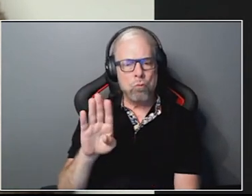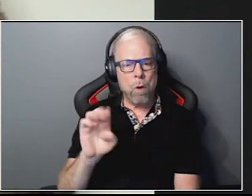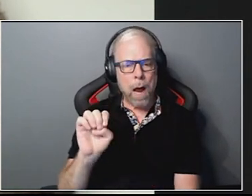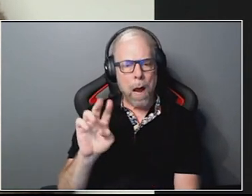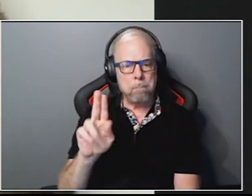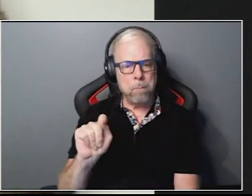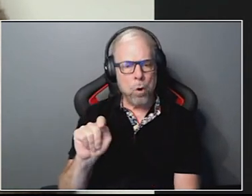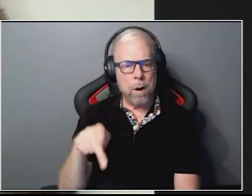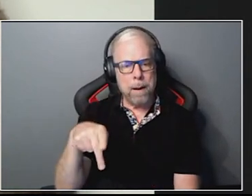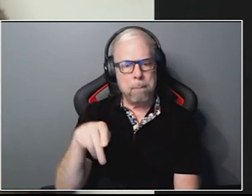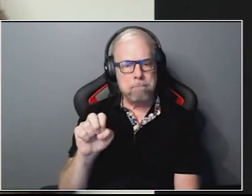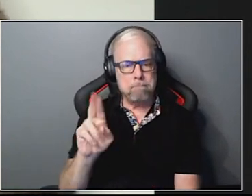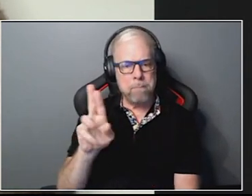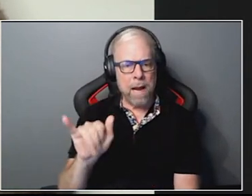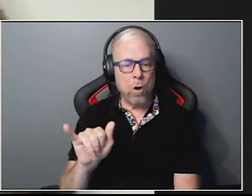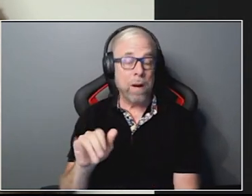for